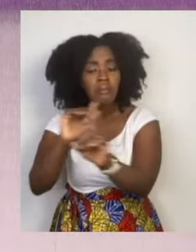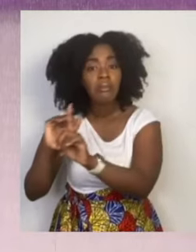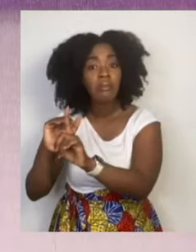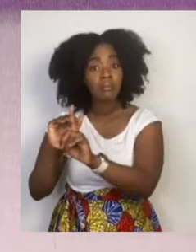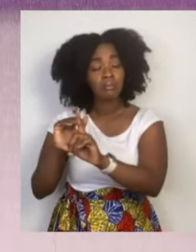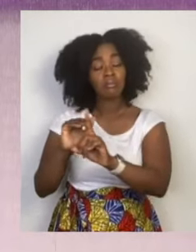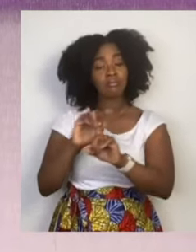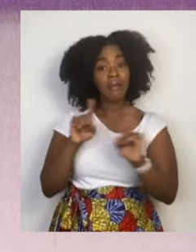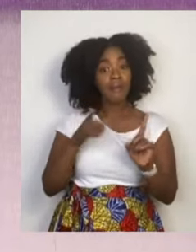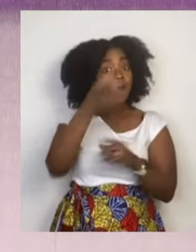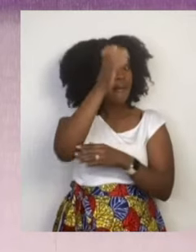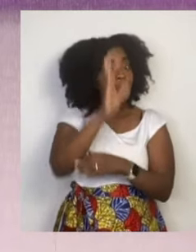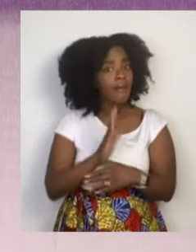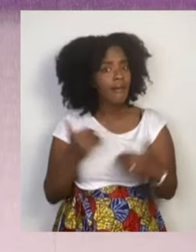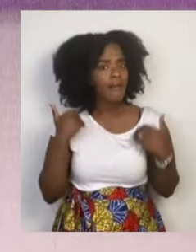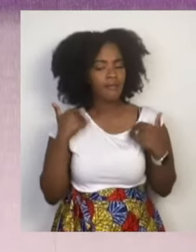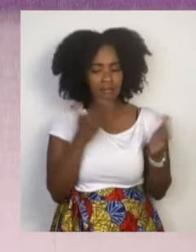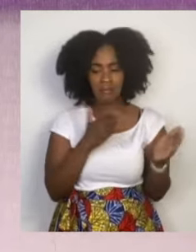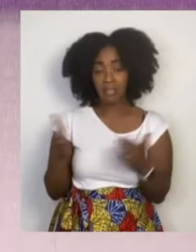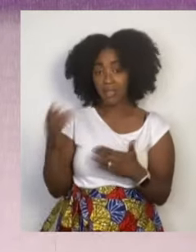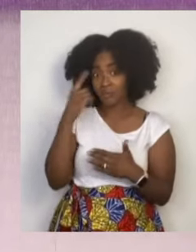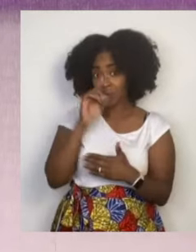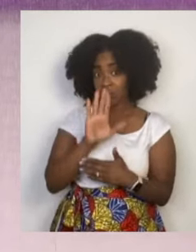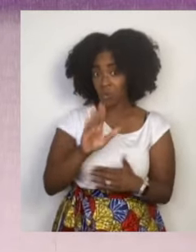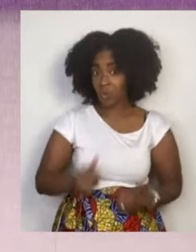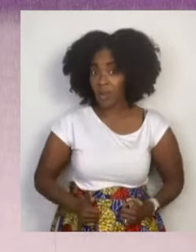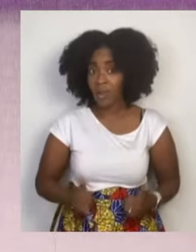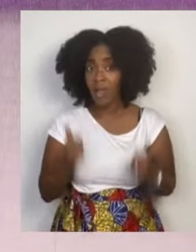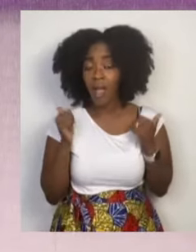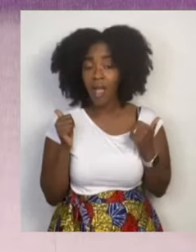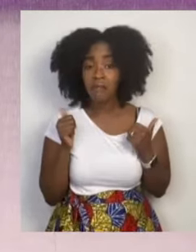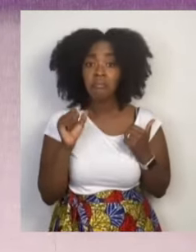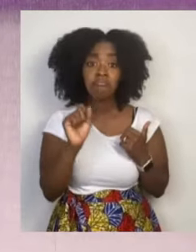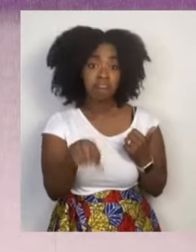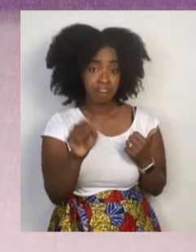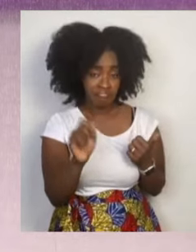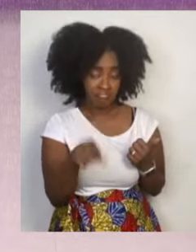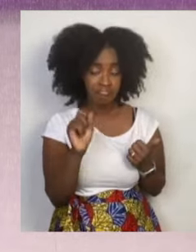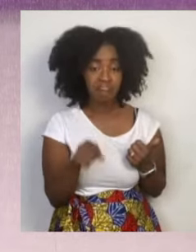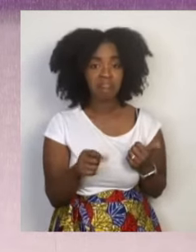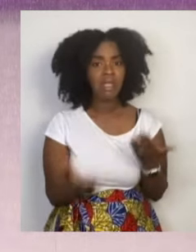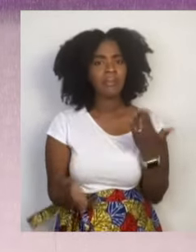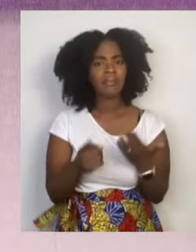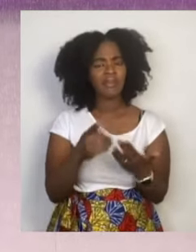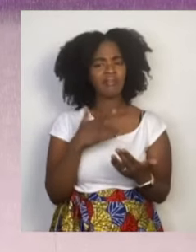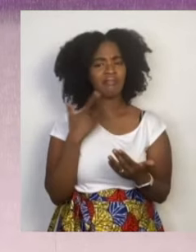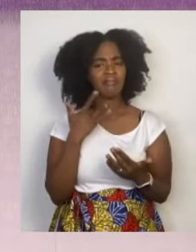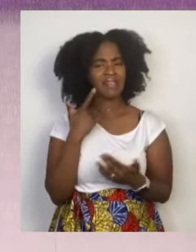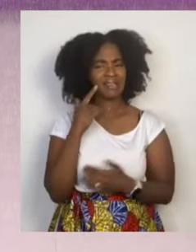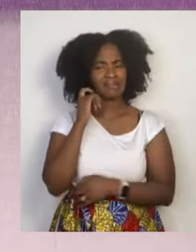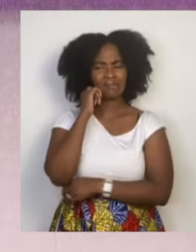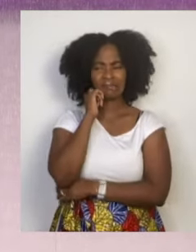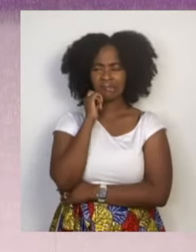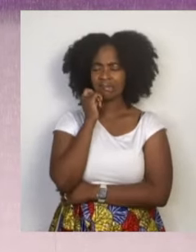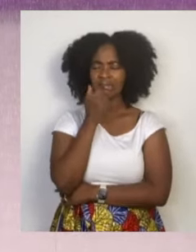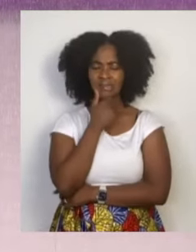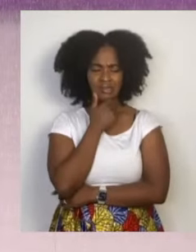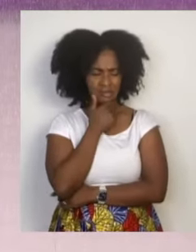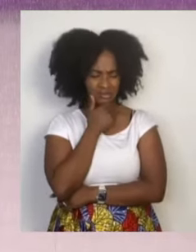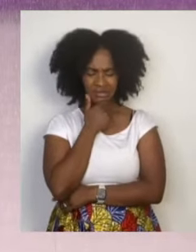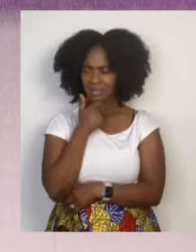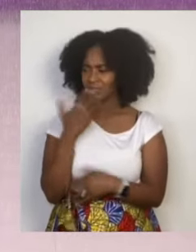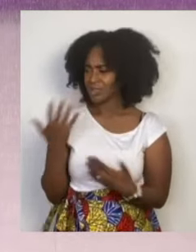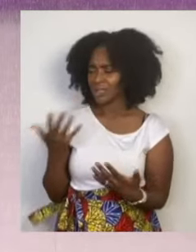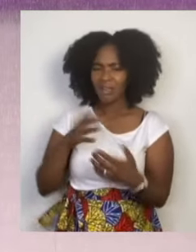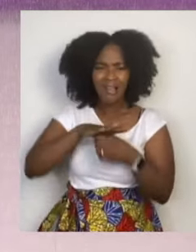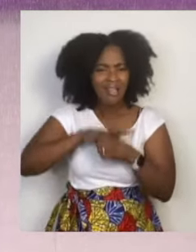plan for your life. You may be in a place right now where you're scratching your head and wringing your hands, but I need you to know,